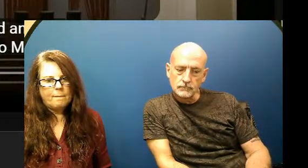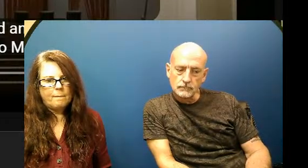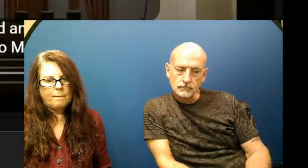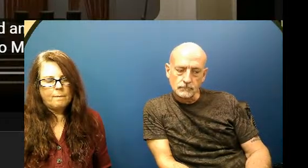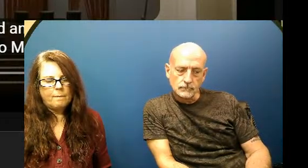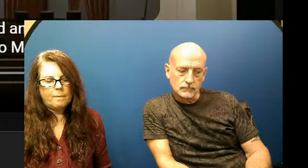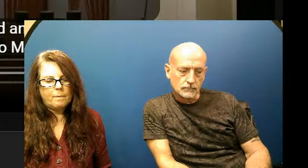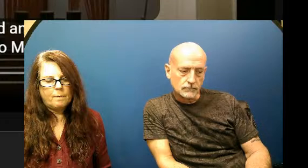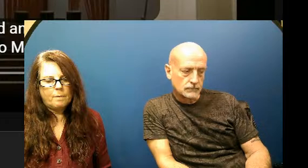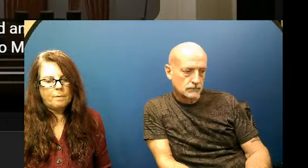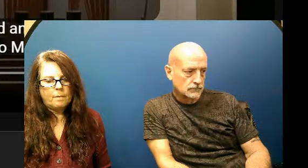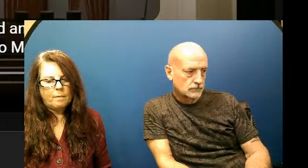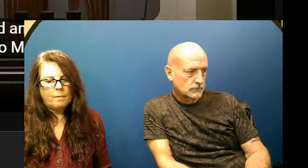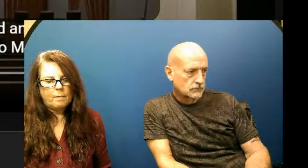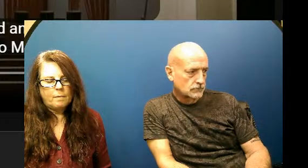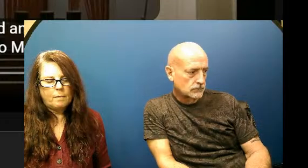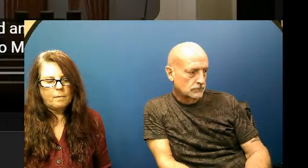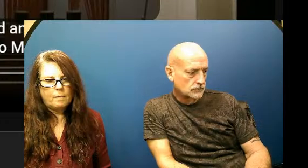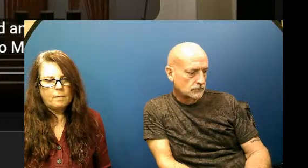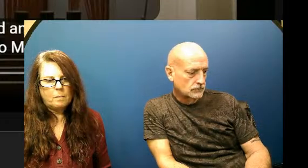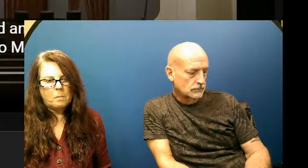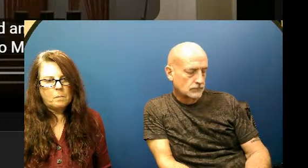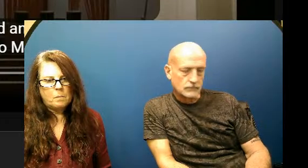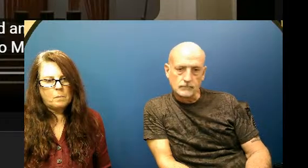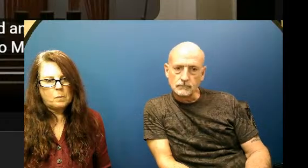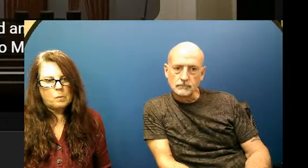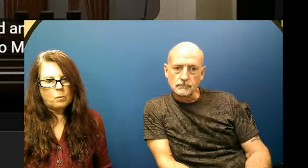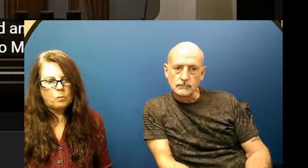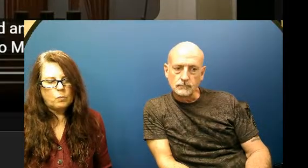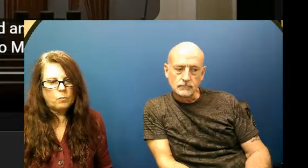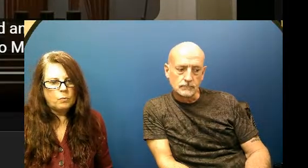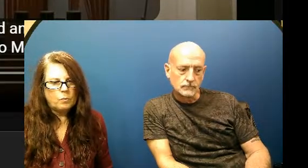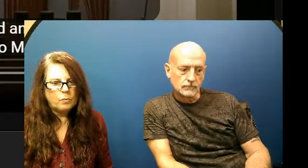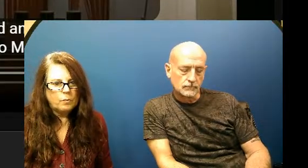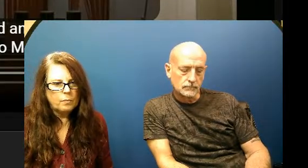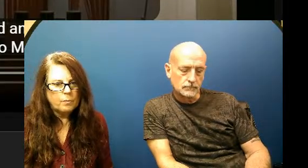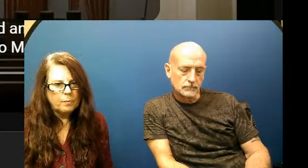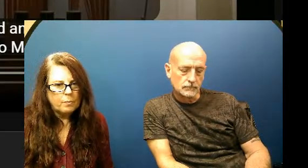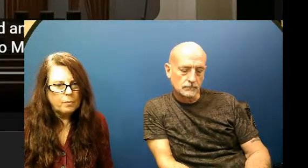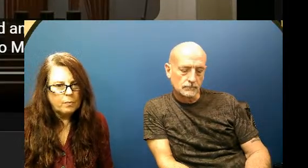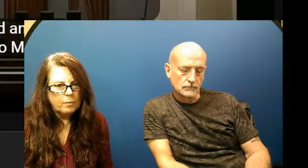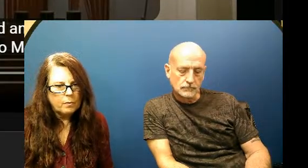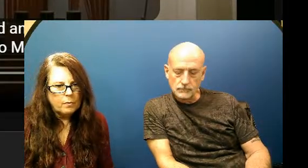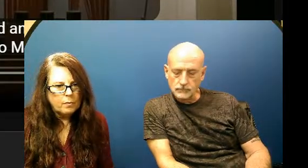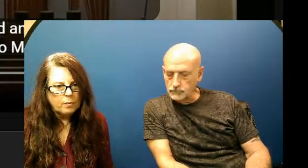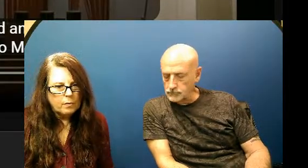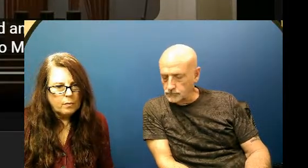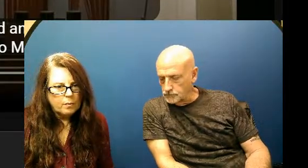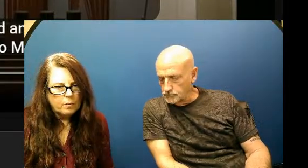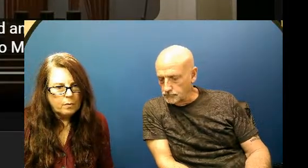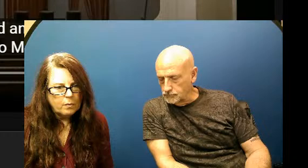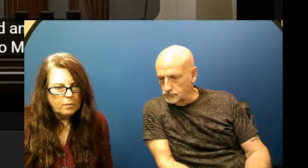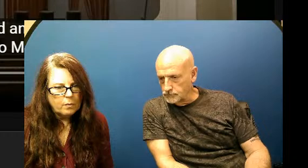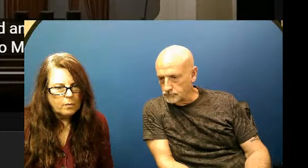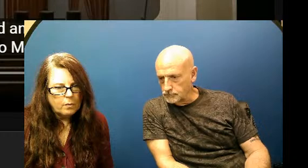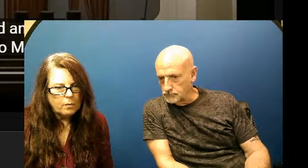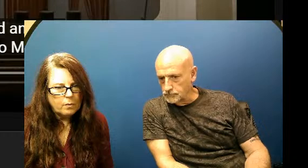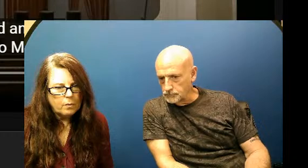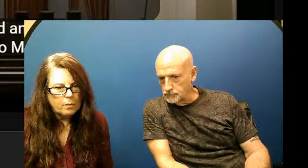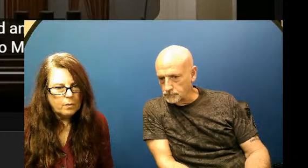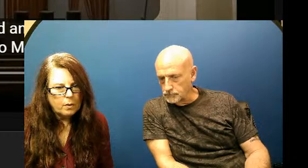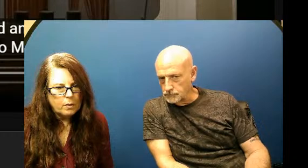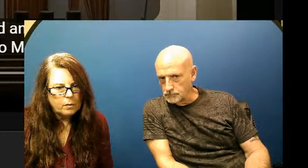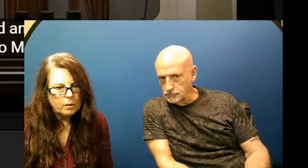ask was secret- she about that. How do you disentangle the two things? Thank you, Your Honor. Justice Kate, Justice